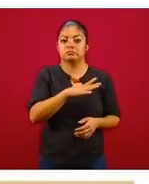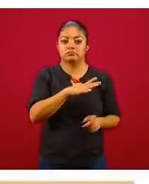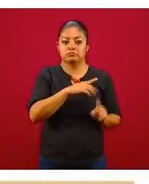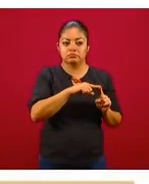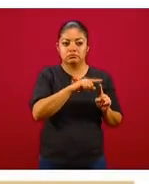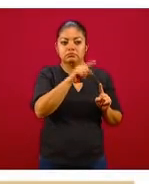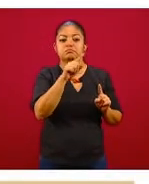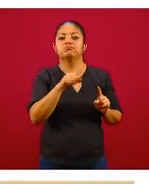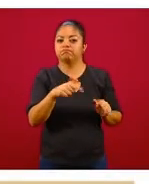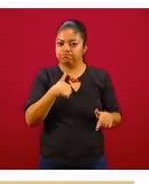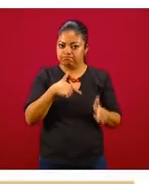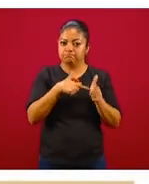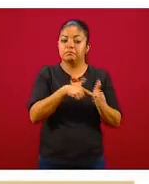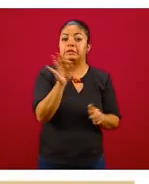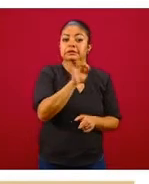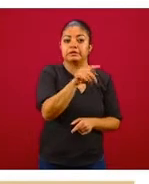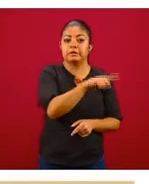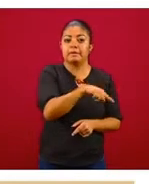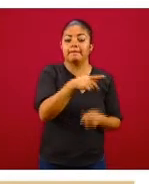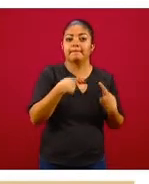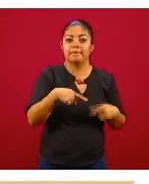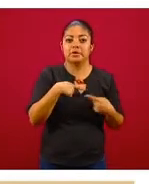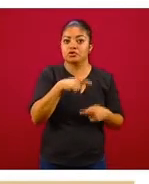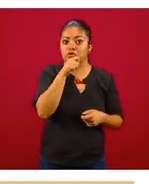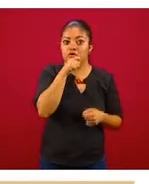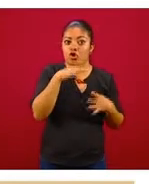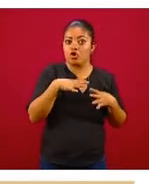coming out of the pandemic.